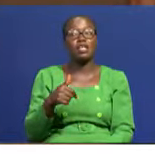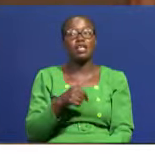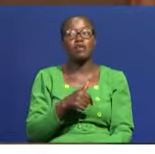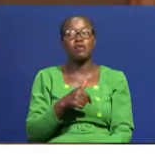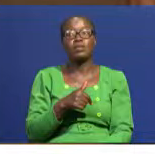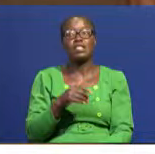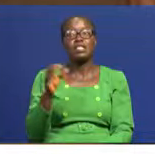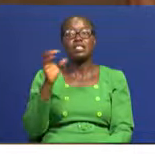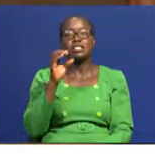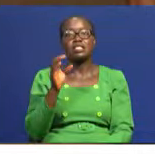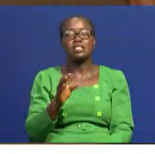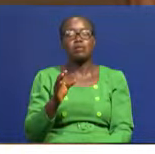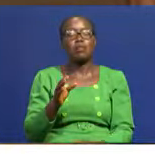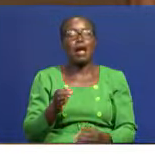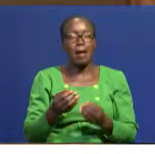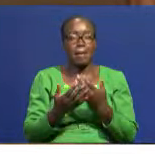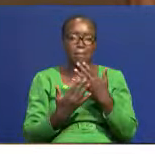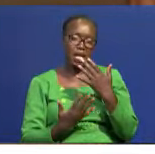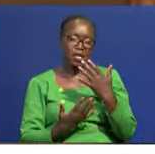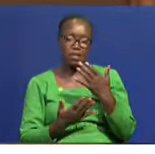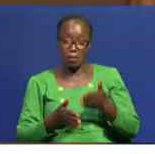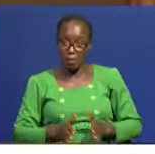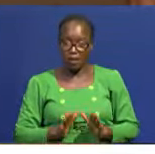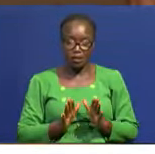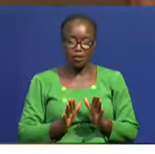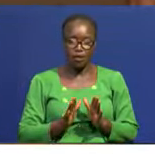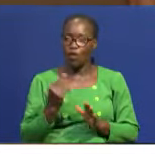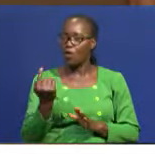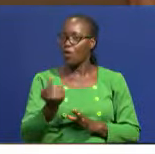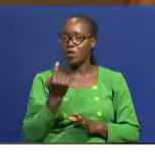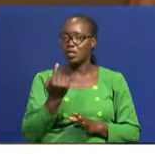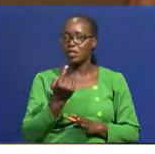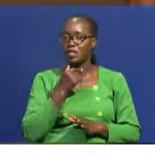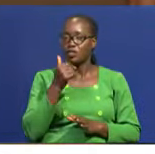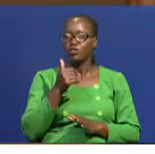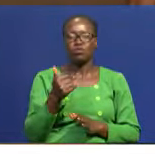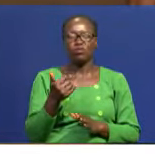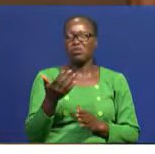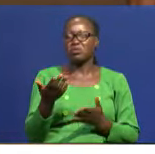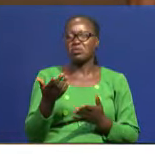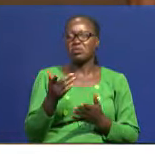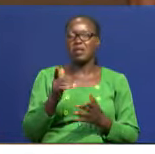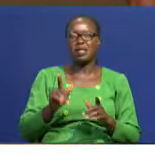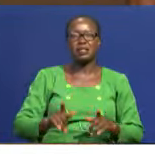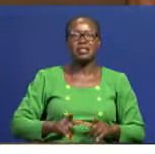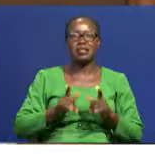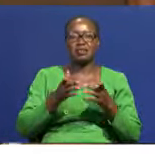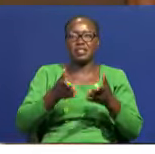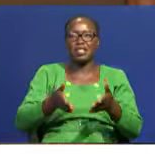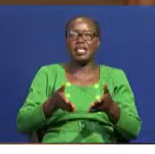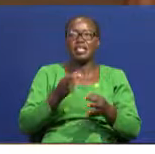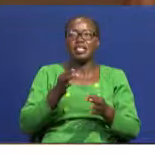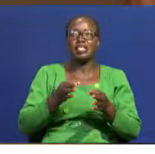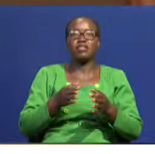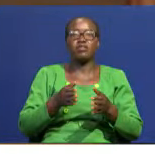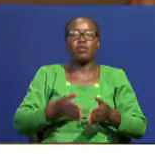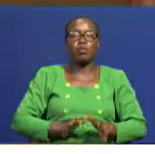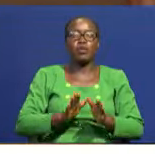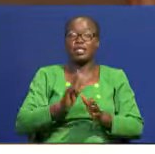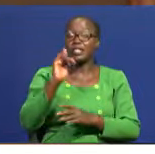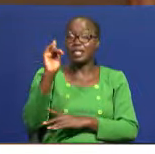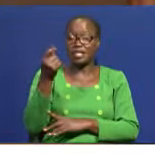grant citizenship by blood, not by the soil. By blood meaning, even if you are born in our